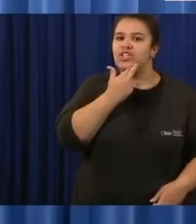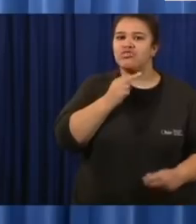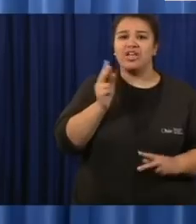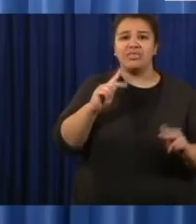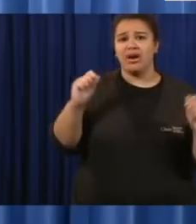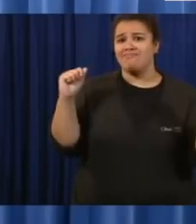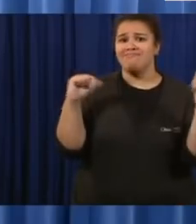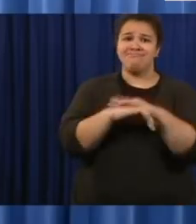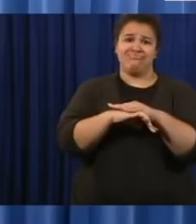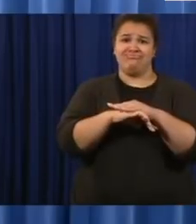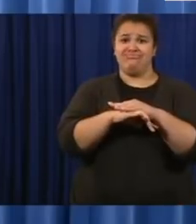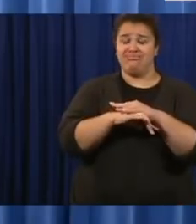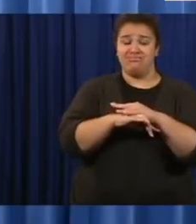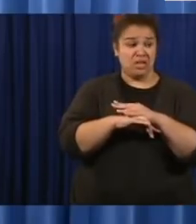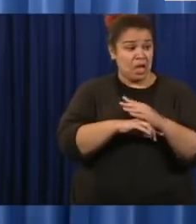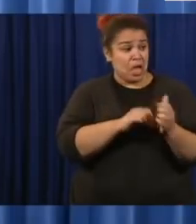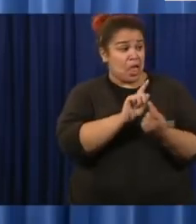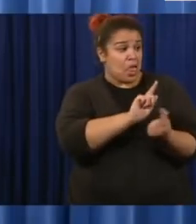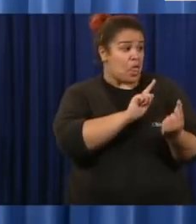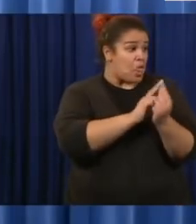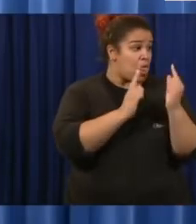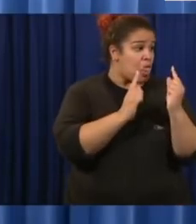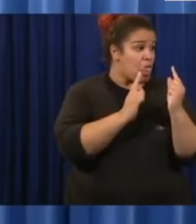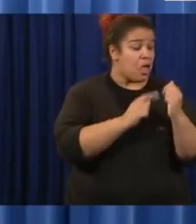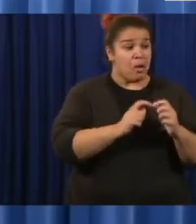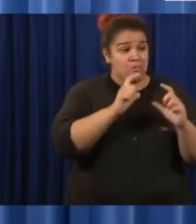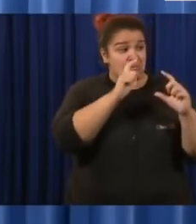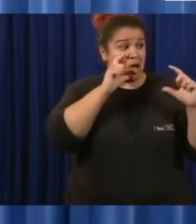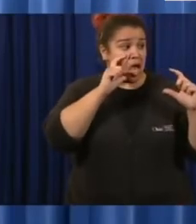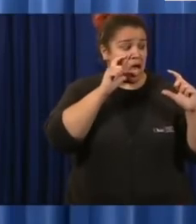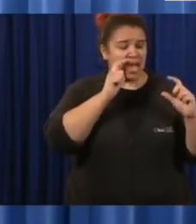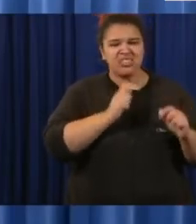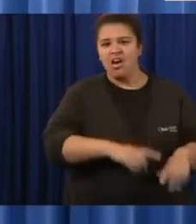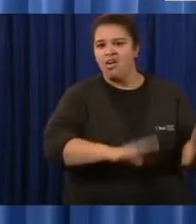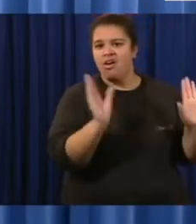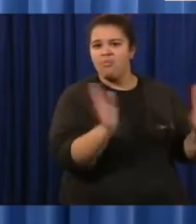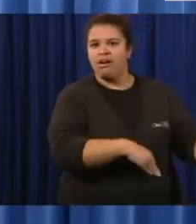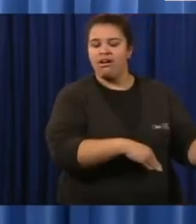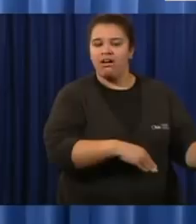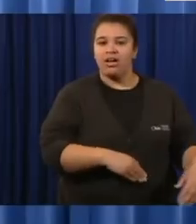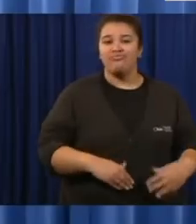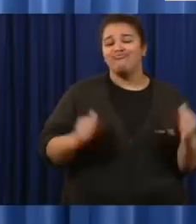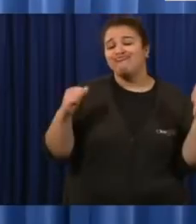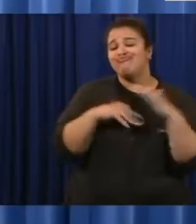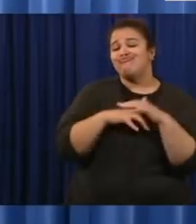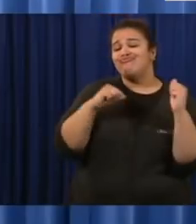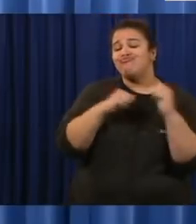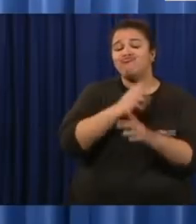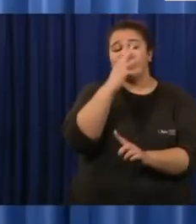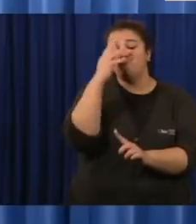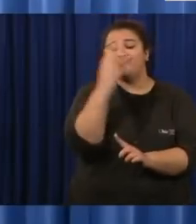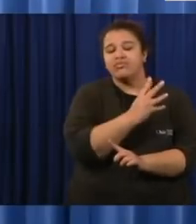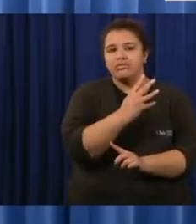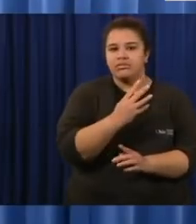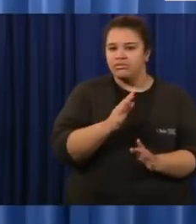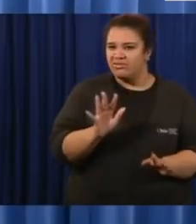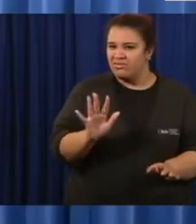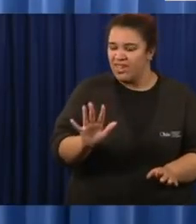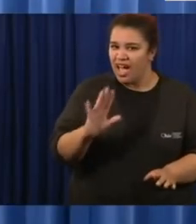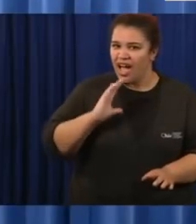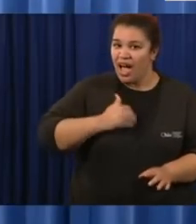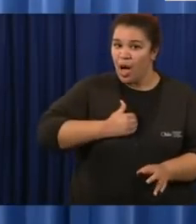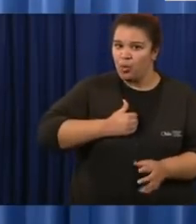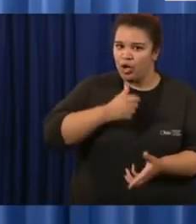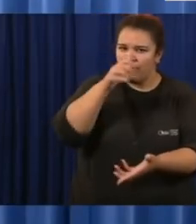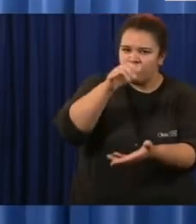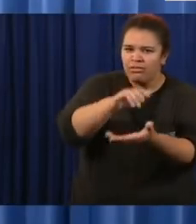any concern that we are putting too much faith that people will do the right thing when we've seen example after example that they are choosing